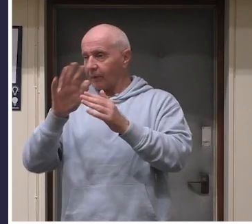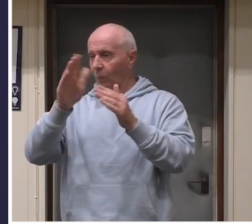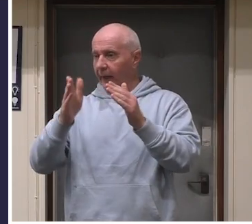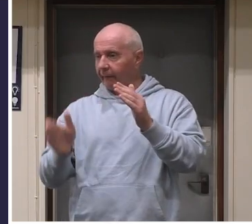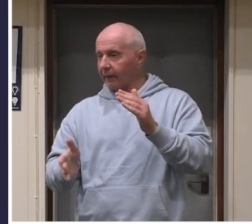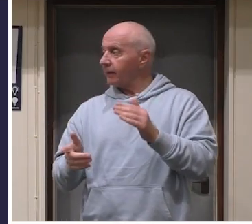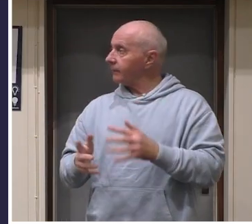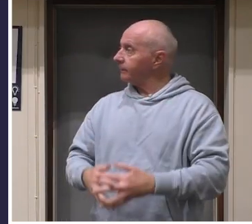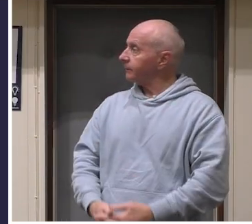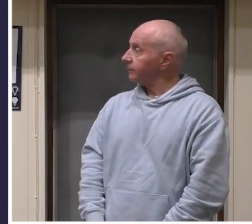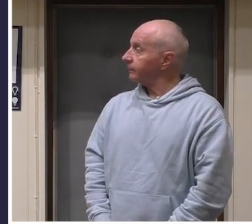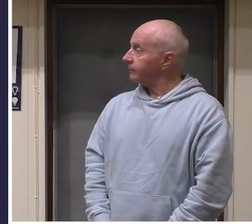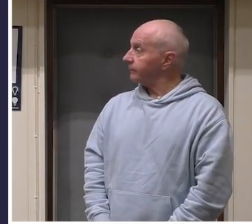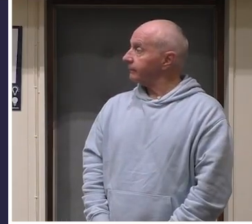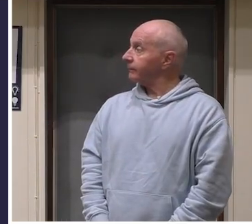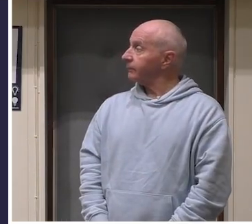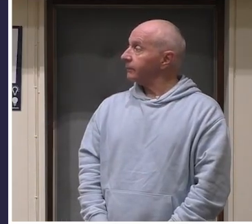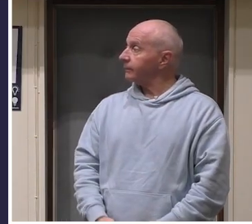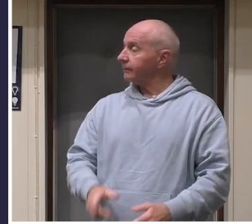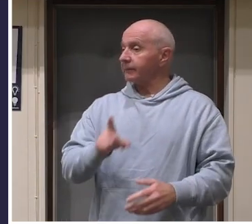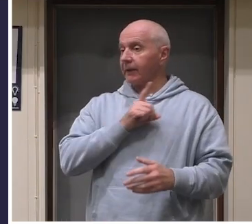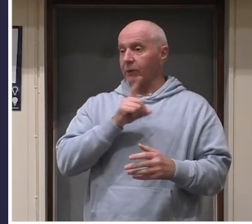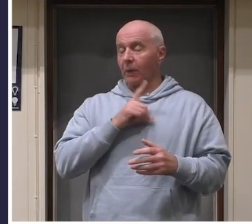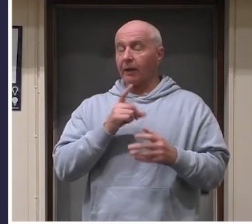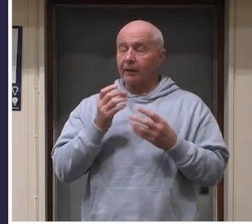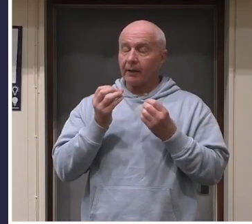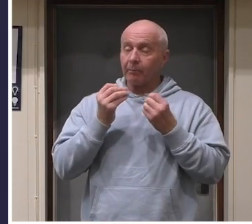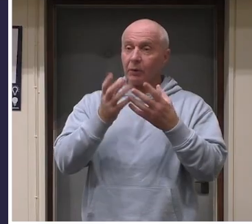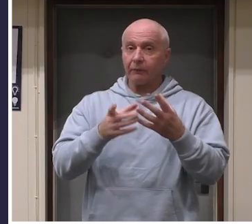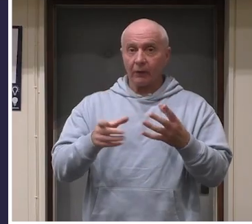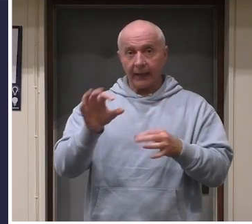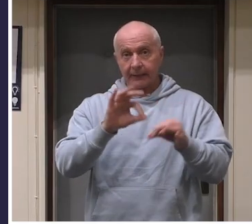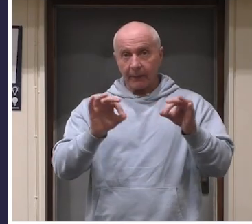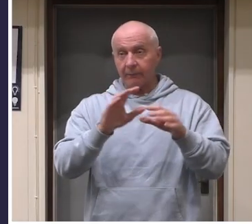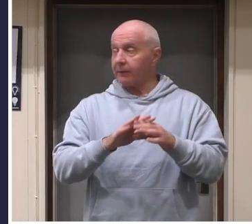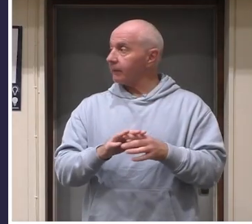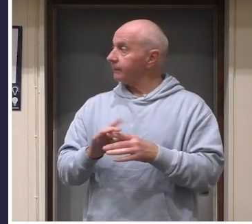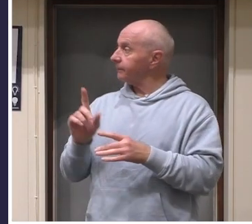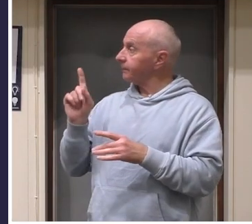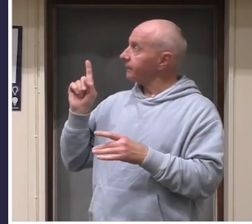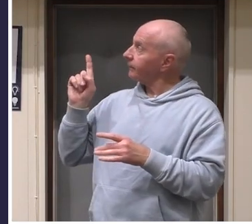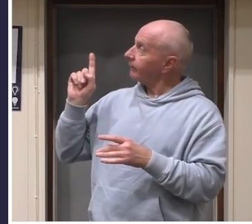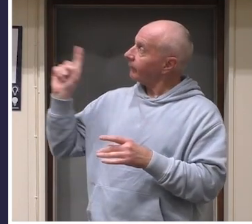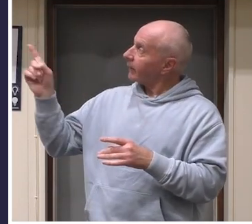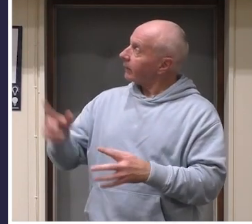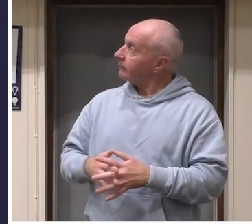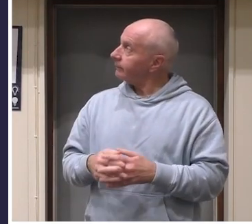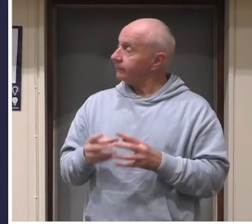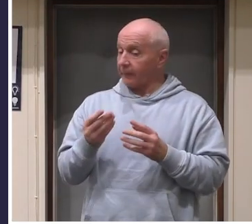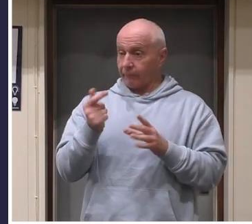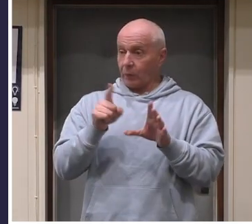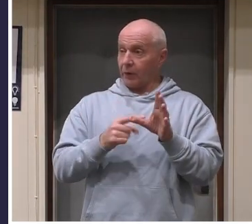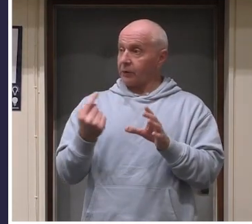over here. And that's why this beautiful experiment was voted in a poll that was conducted a few years